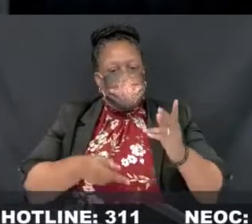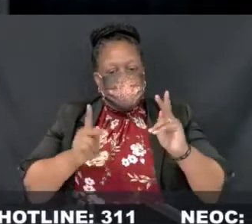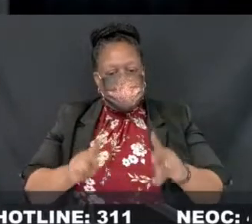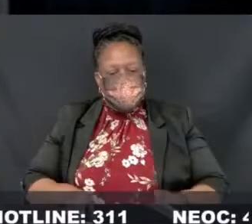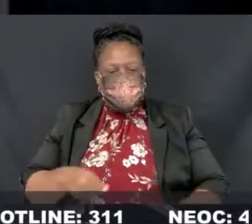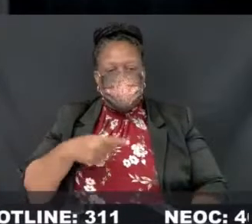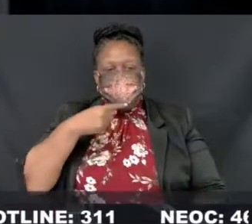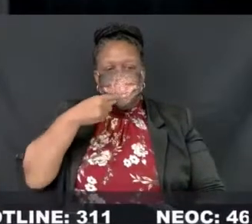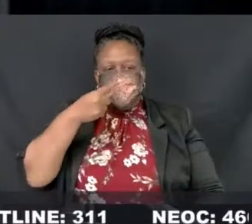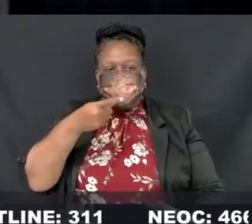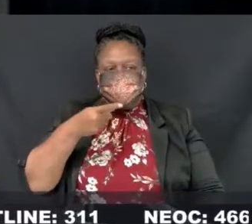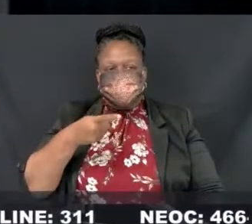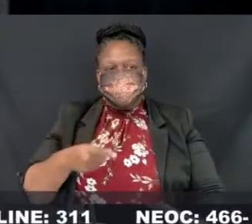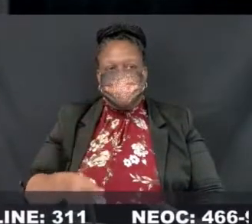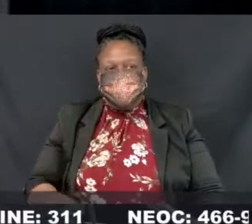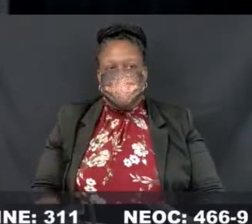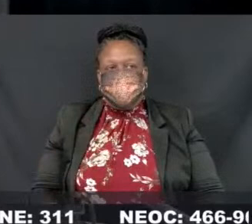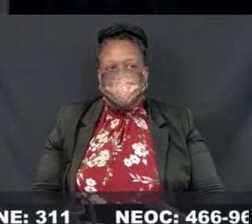honor.